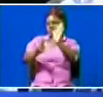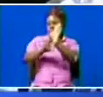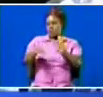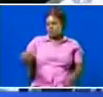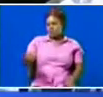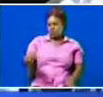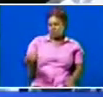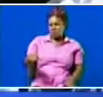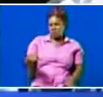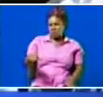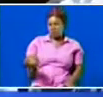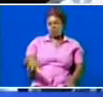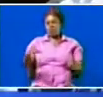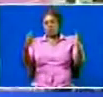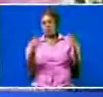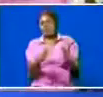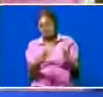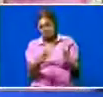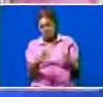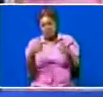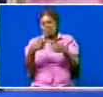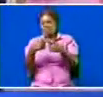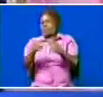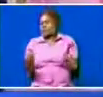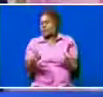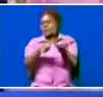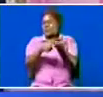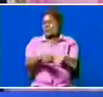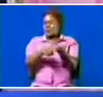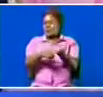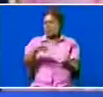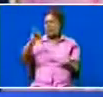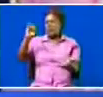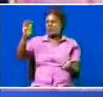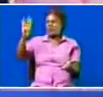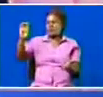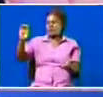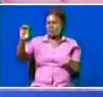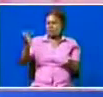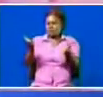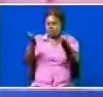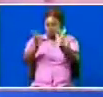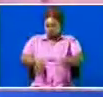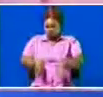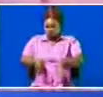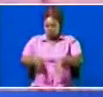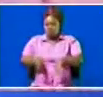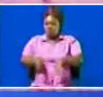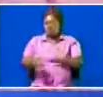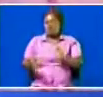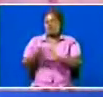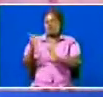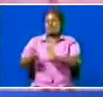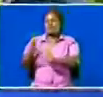regions, by communities. However, they insist IEBC must be reconstituted in the shortest